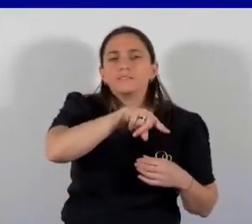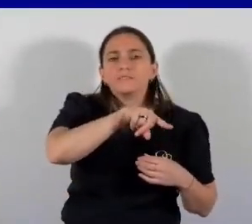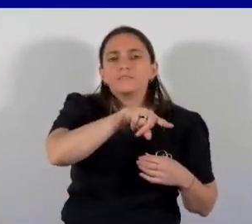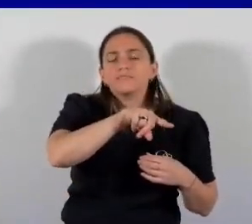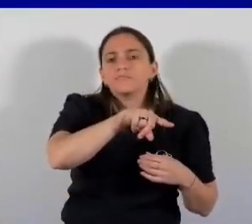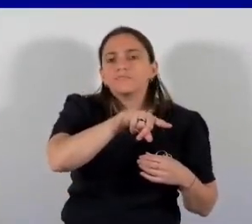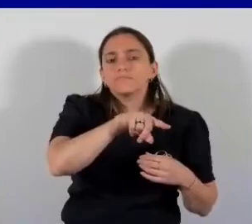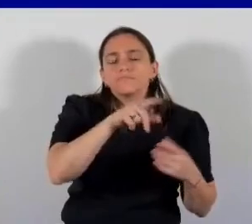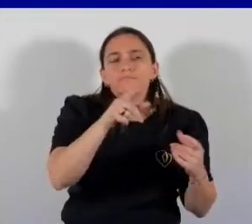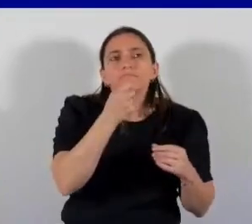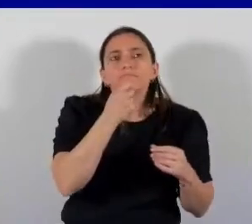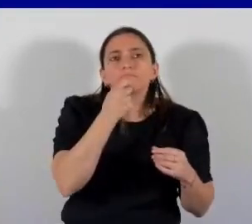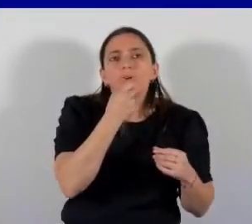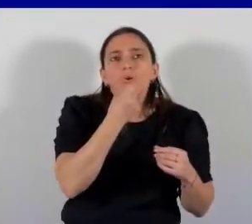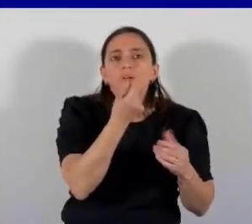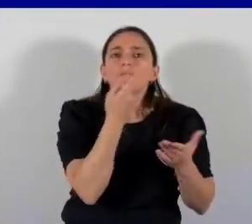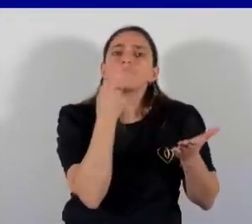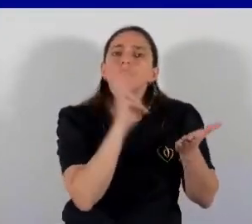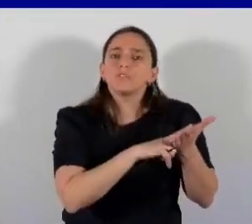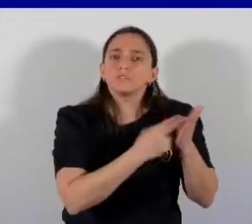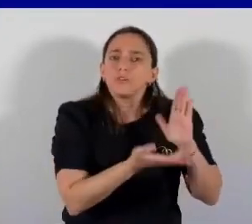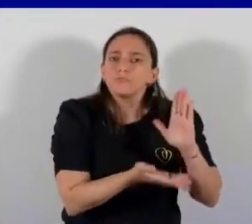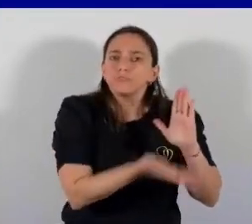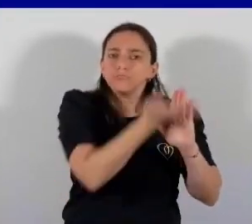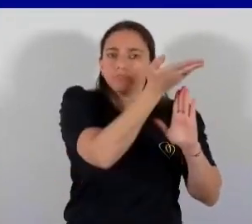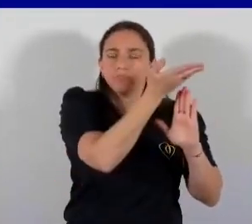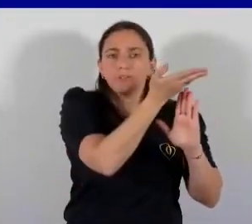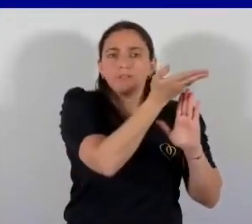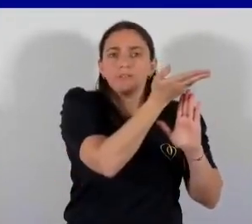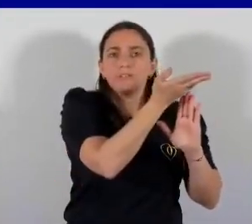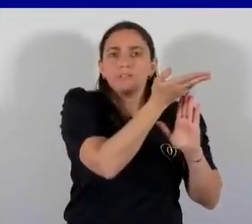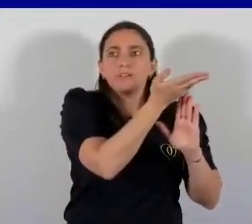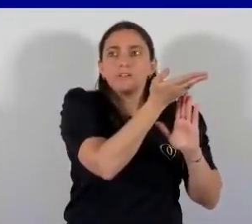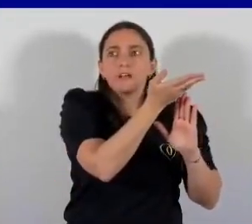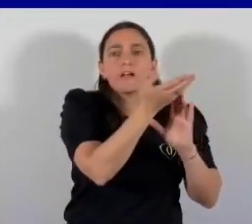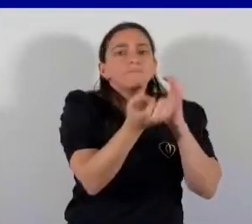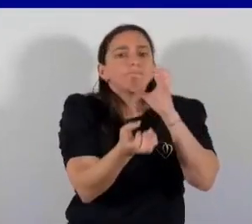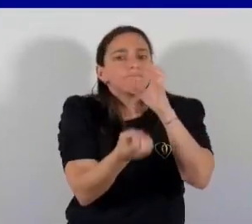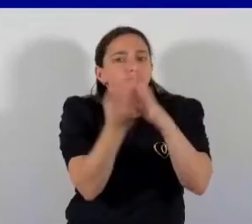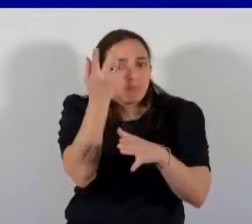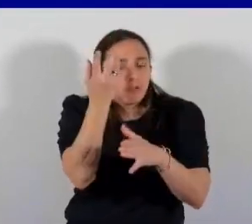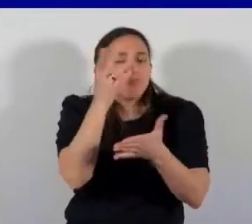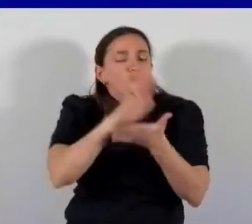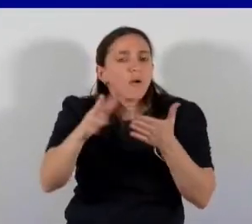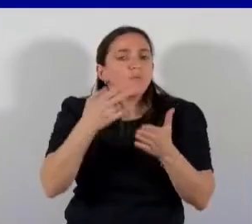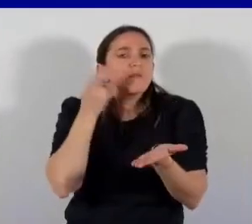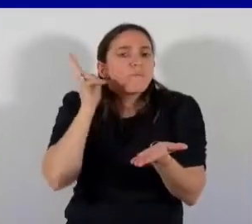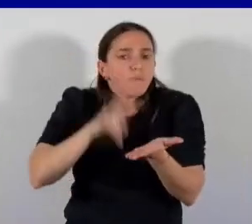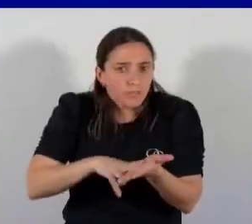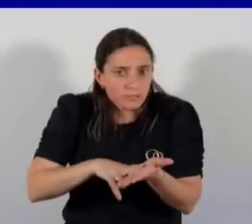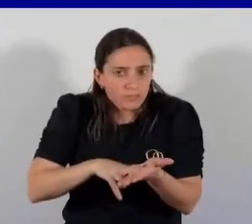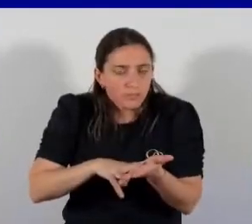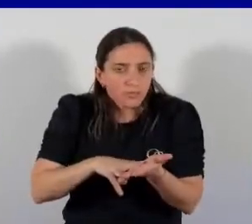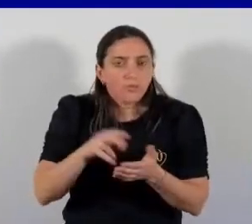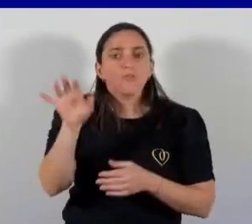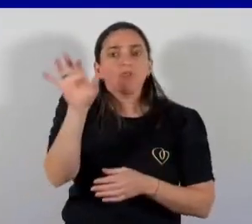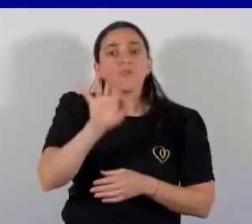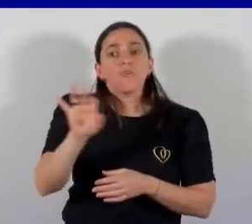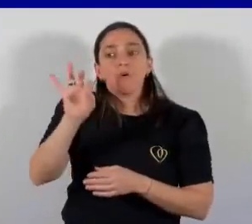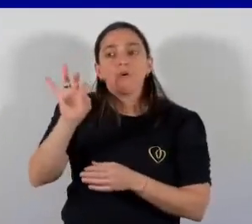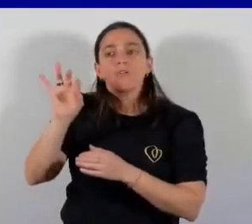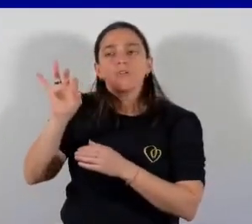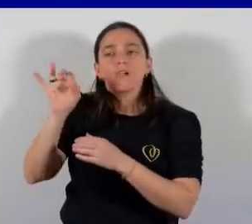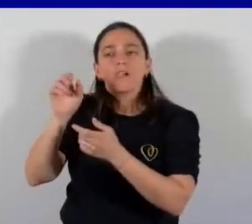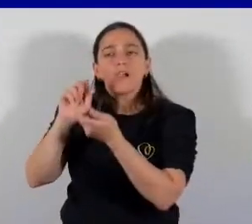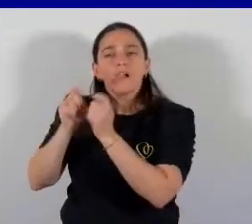encuentran whether you are suba de impuestos, facing a rise in taxes, o with the con creation of taxes,